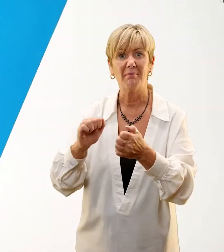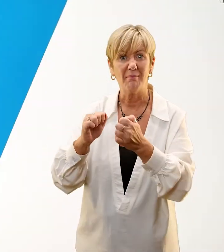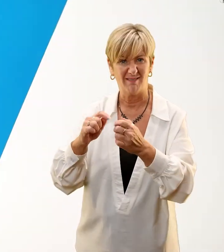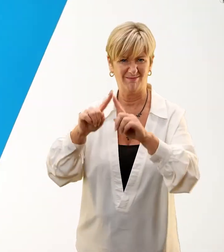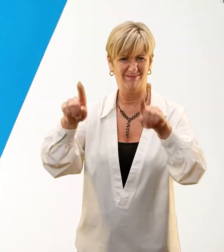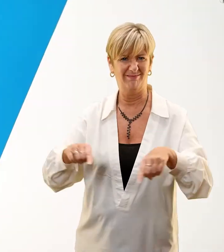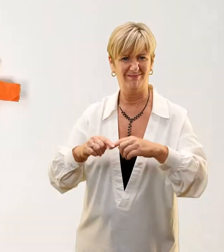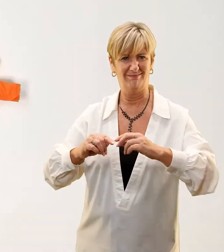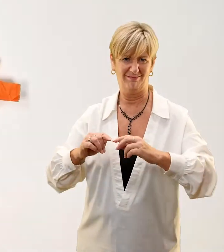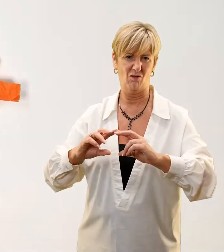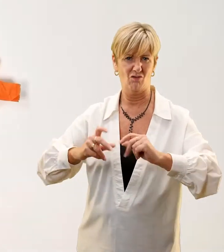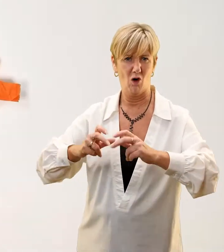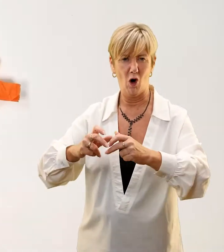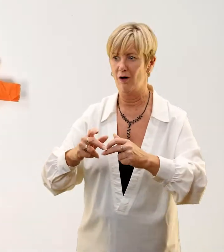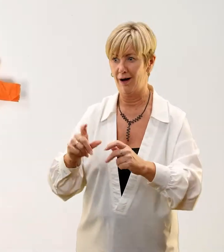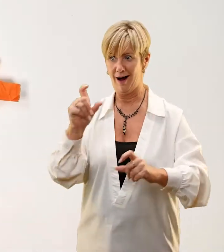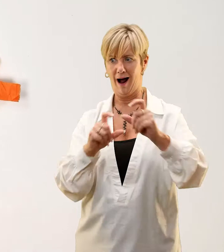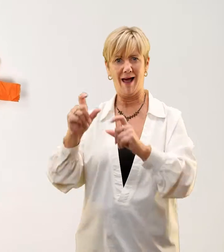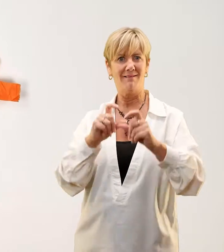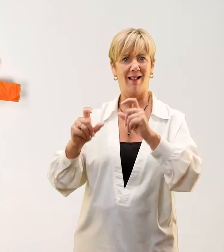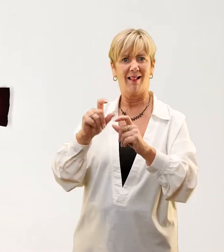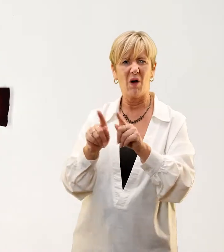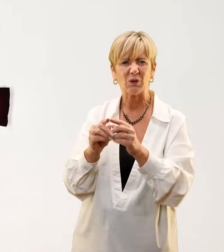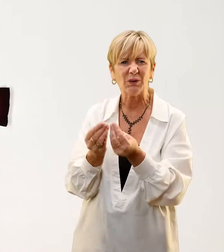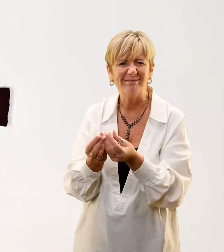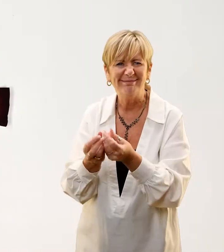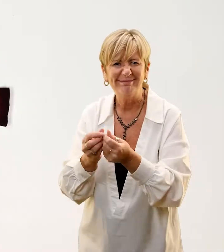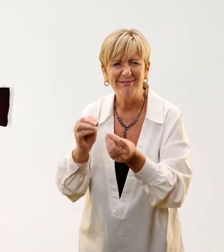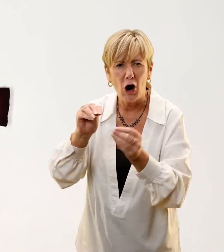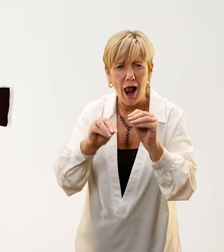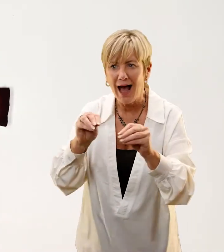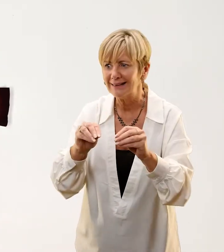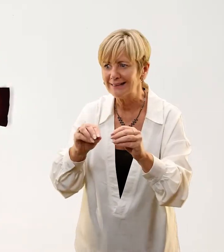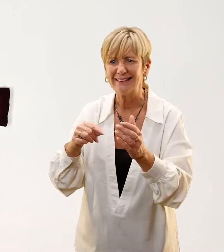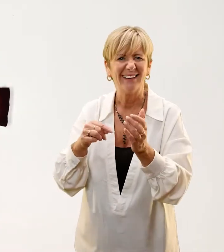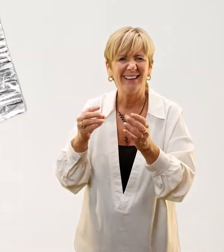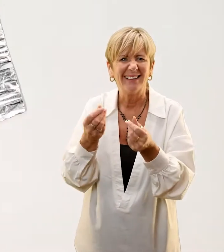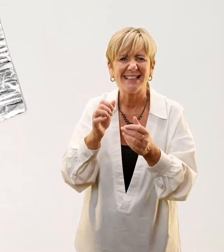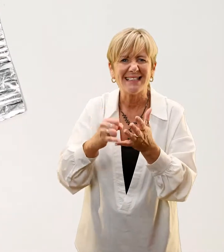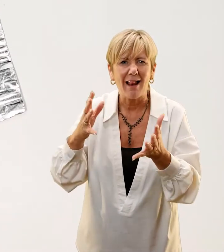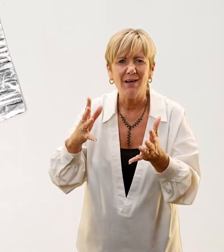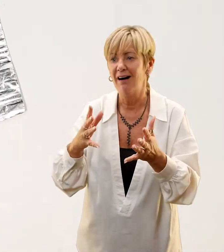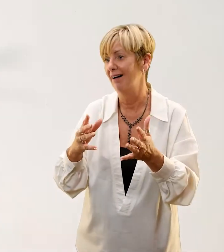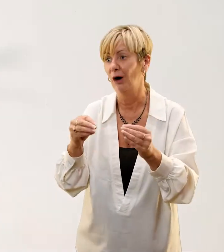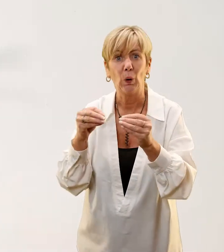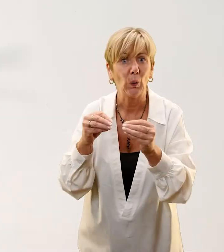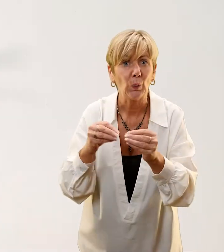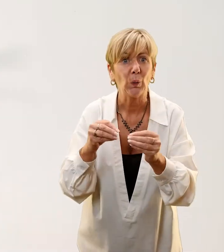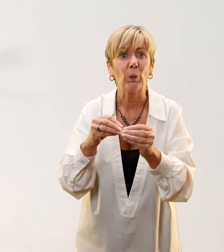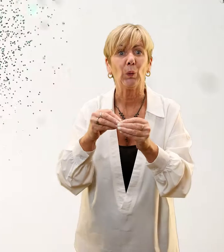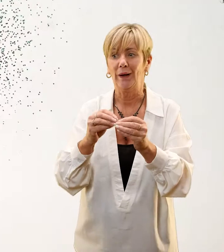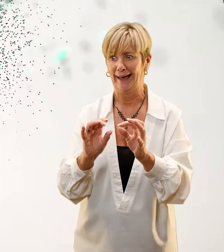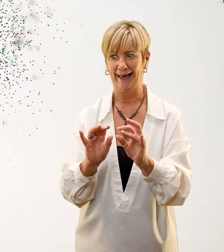card, some strips of tissue paper, some scraps for collaging, some tin foil,